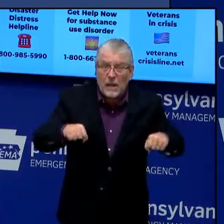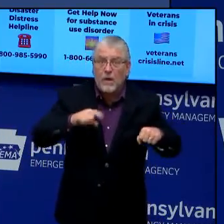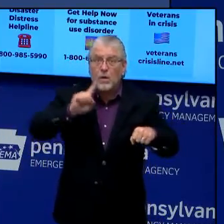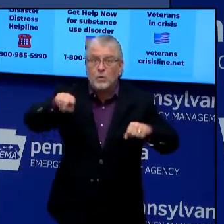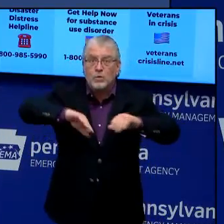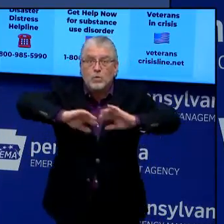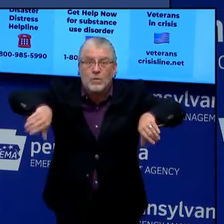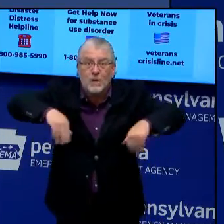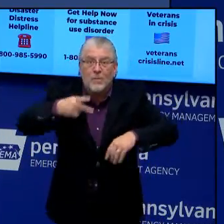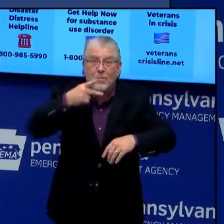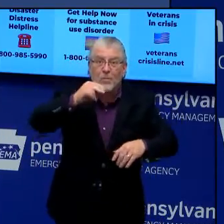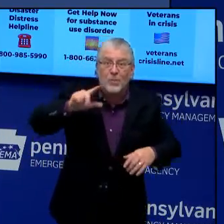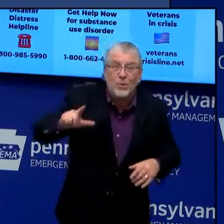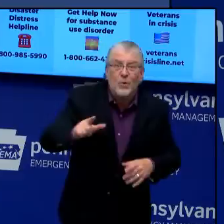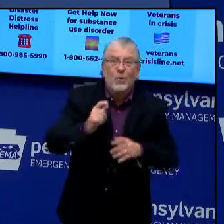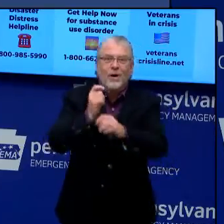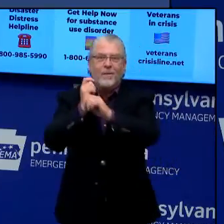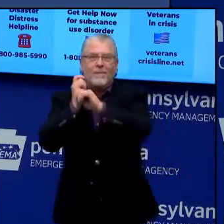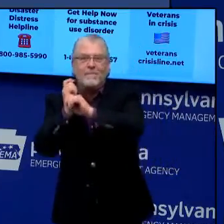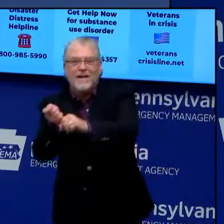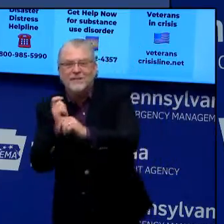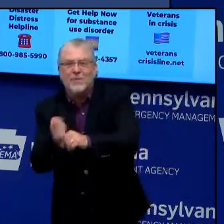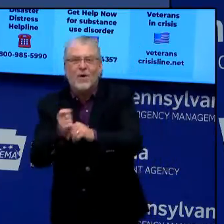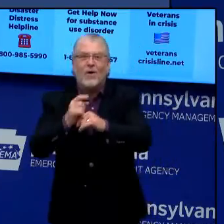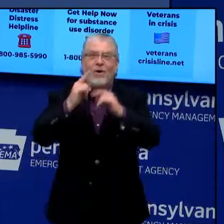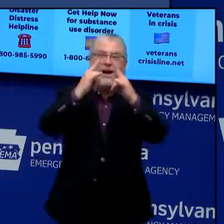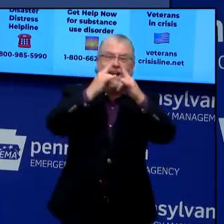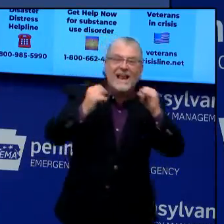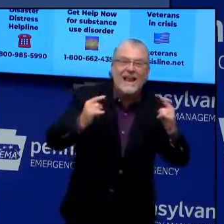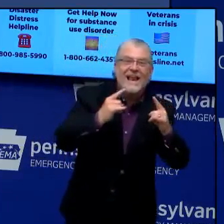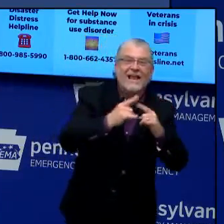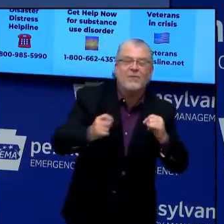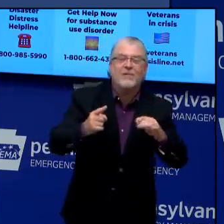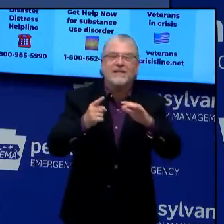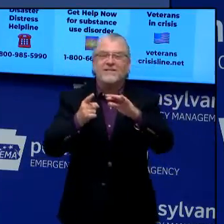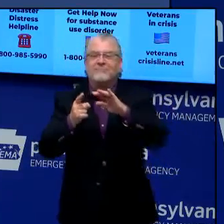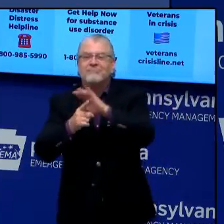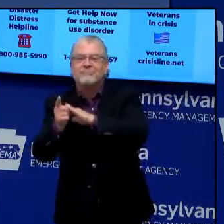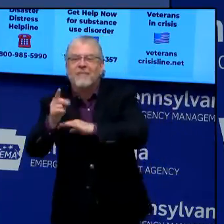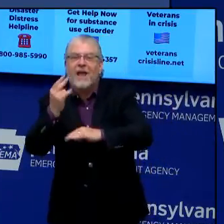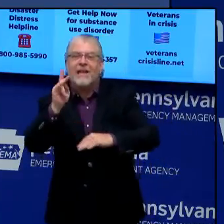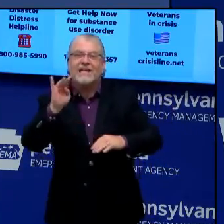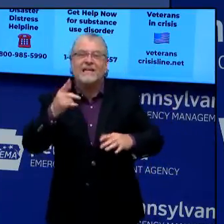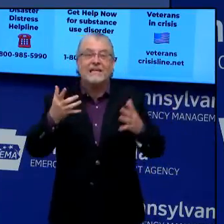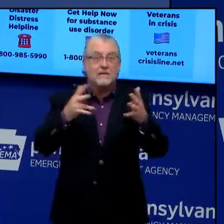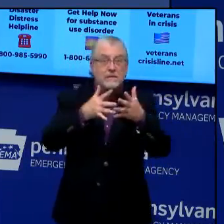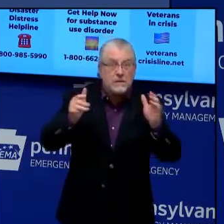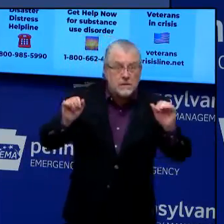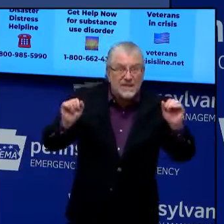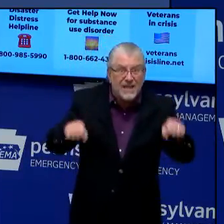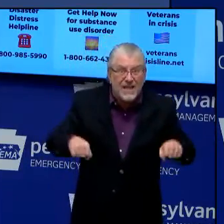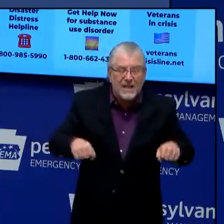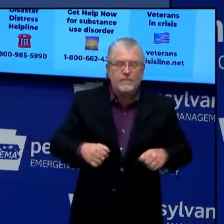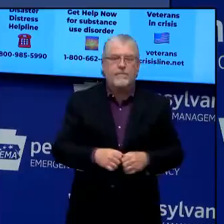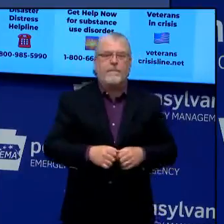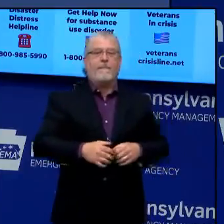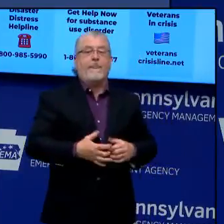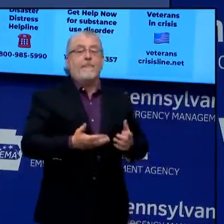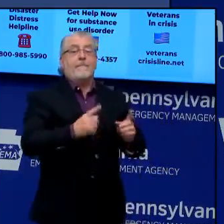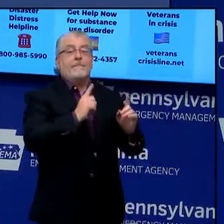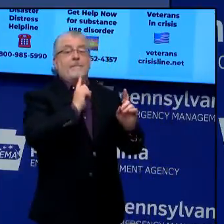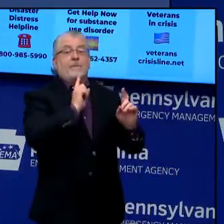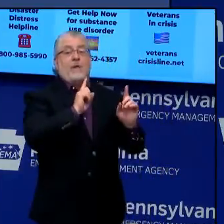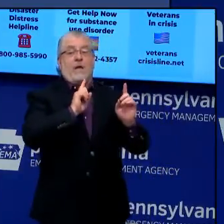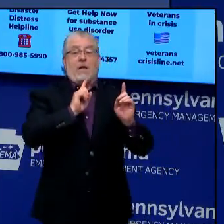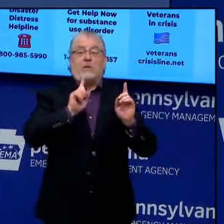in these activities safely? Well, you know, that's the summer, and we will see how things will go in the summer. Right now, it's still April.